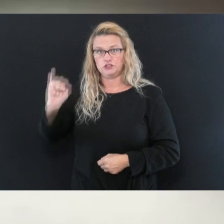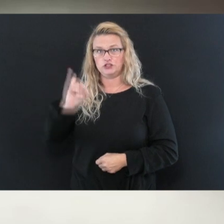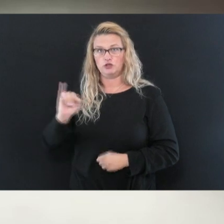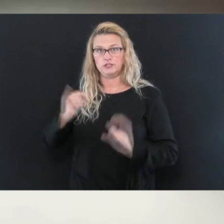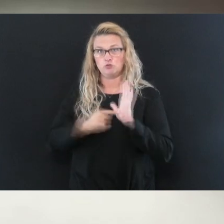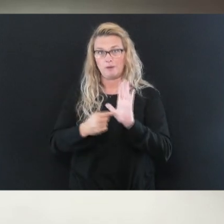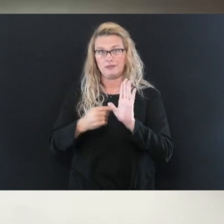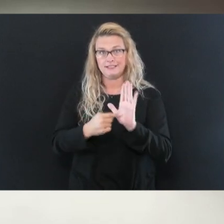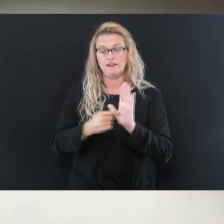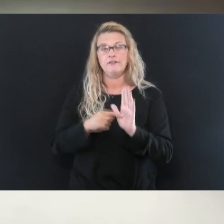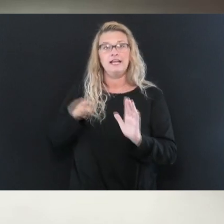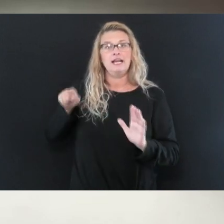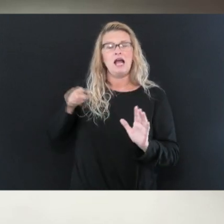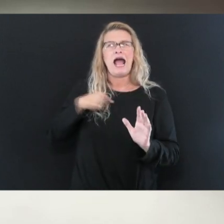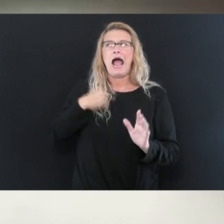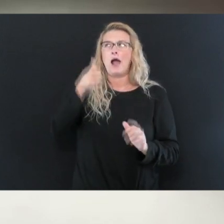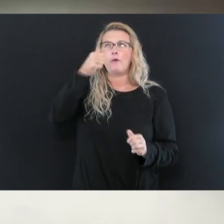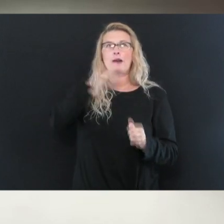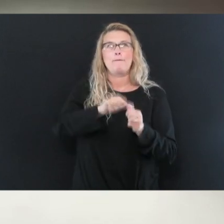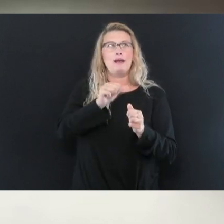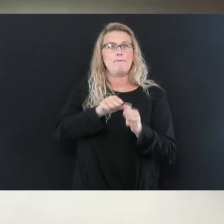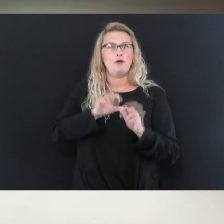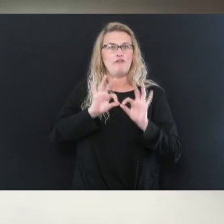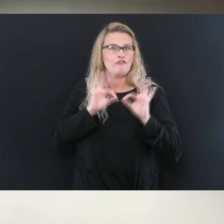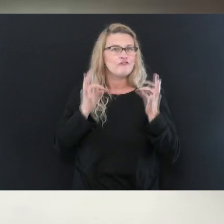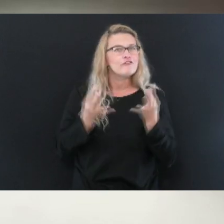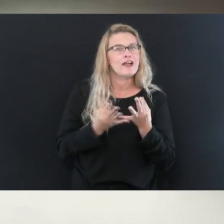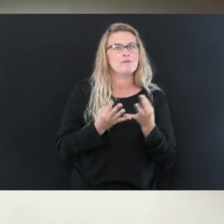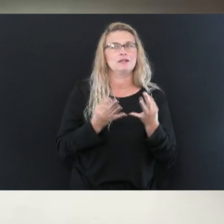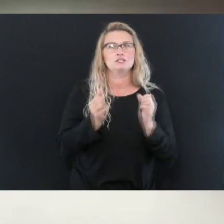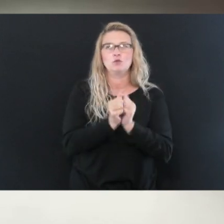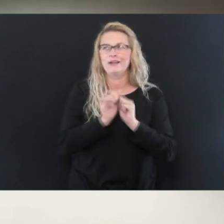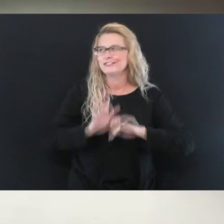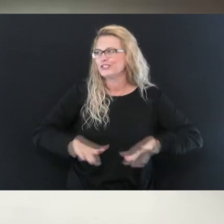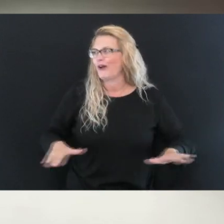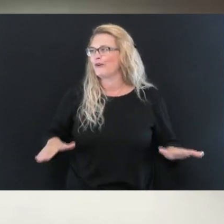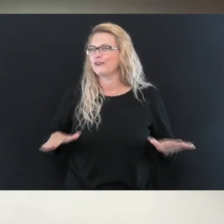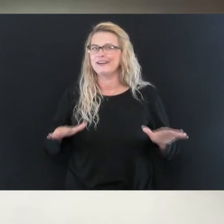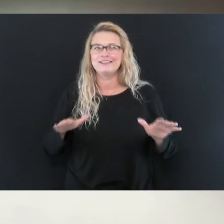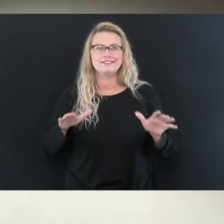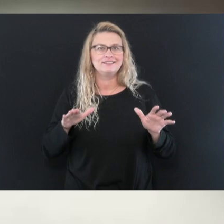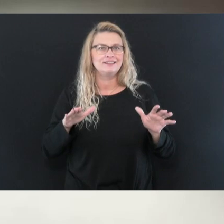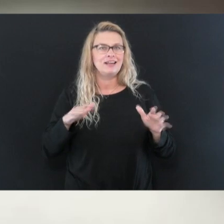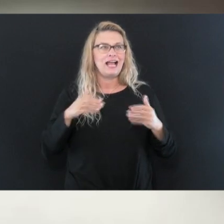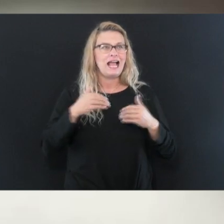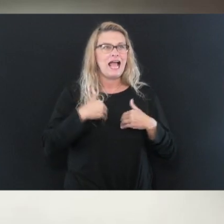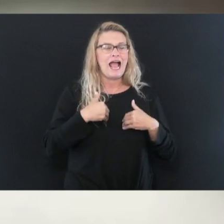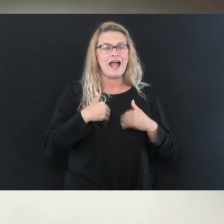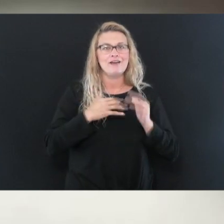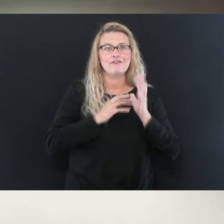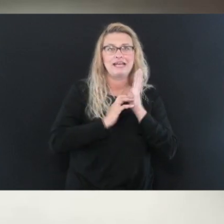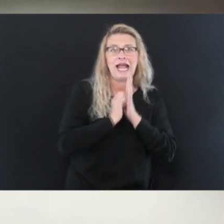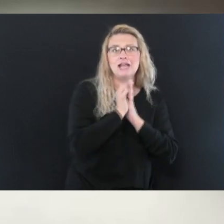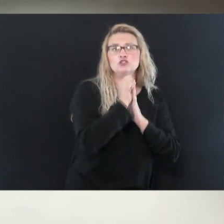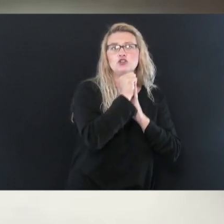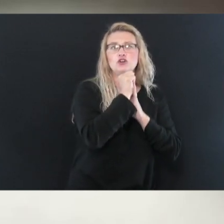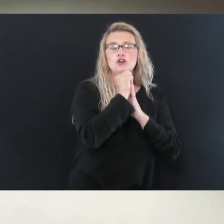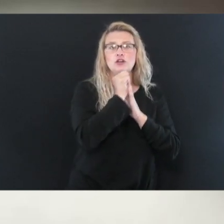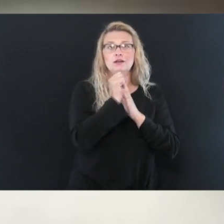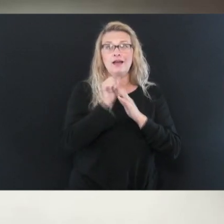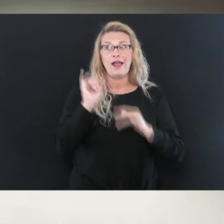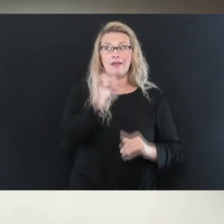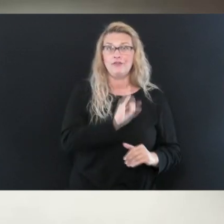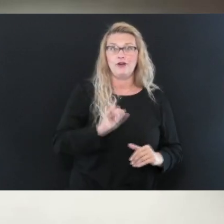a number of occasions, I can remember families who had young children who had childhood cancer, who